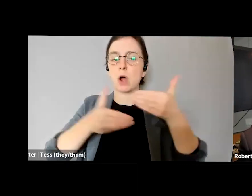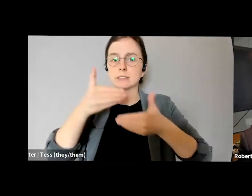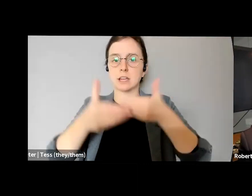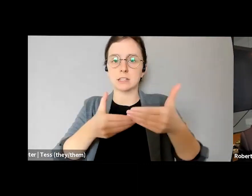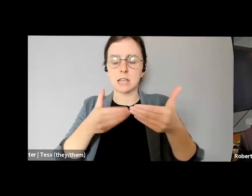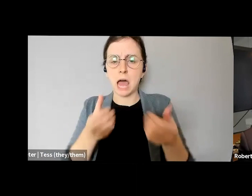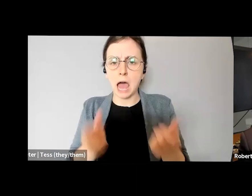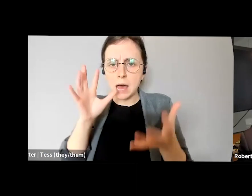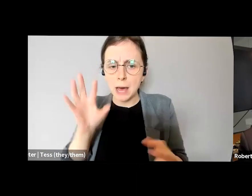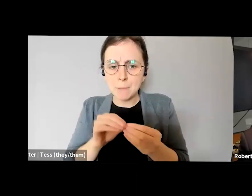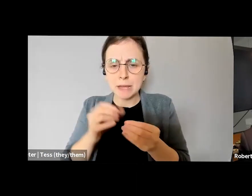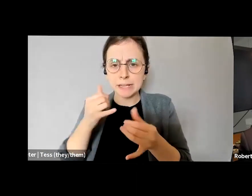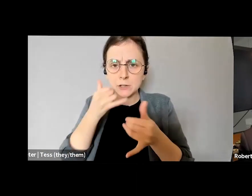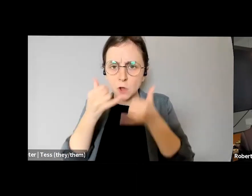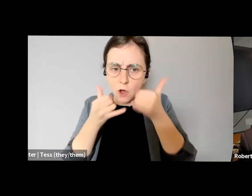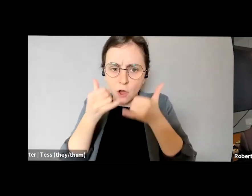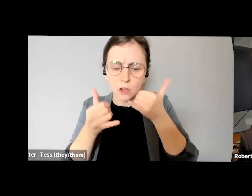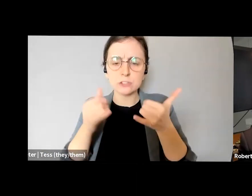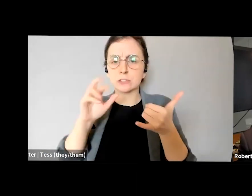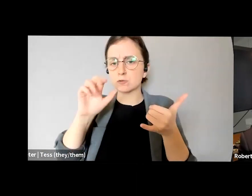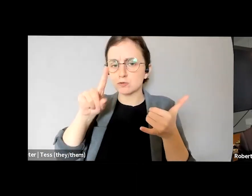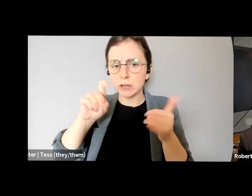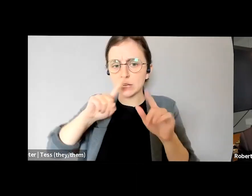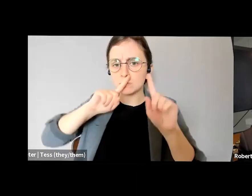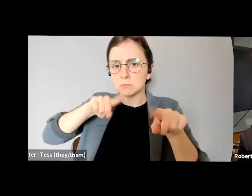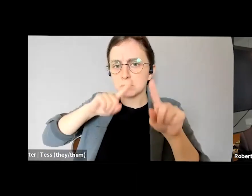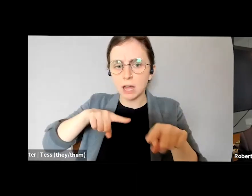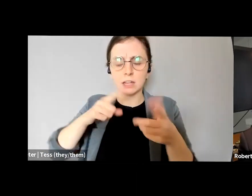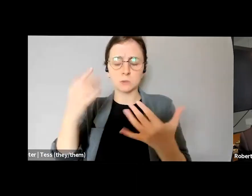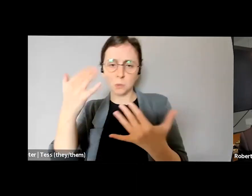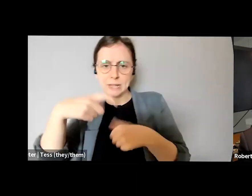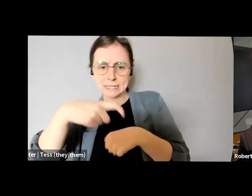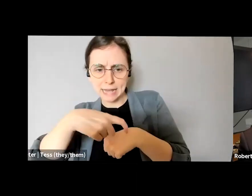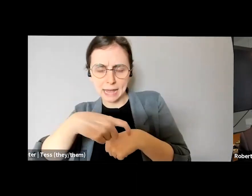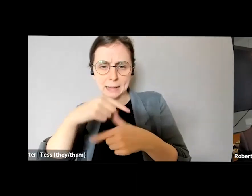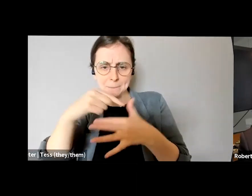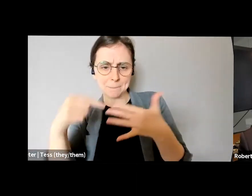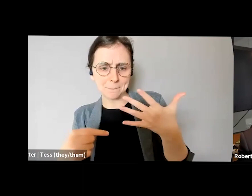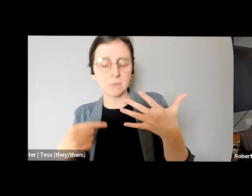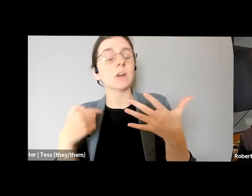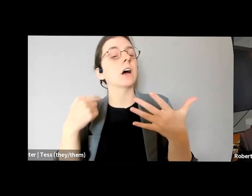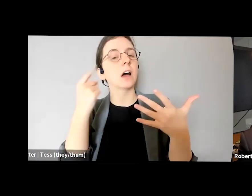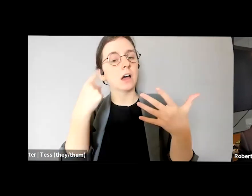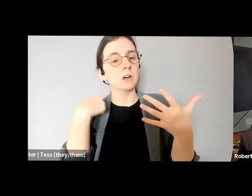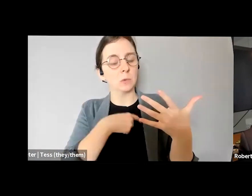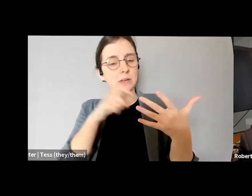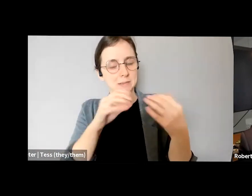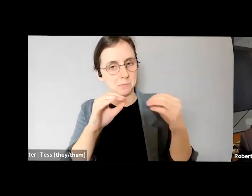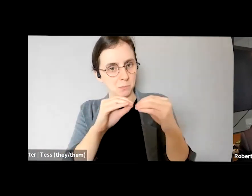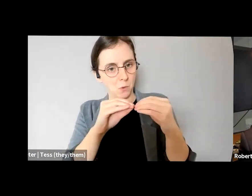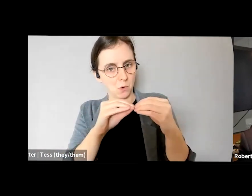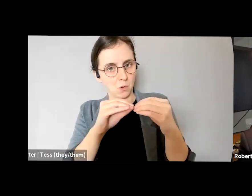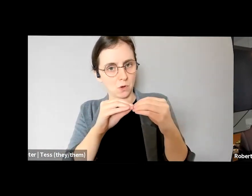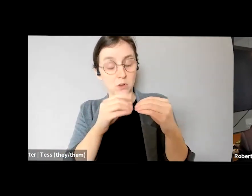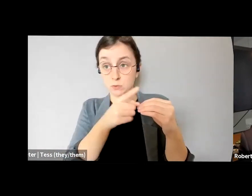and how many rates of response and our wait times. But more is needed, and which is why I'm making this urgent plea to those of you who